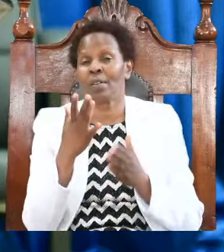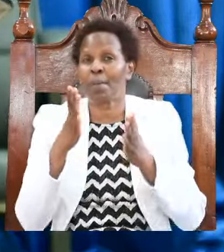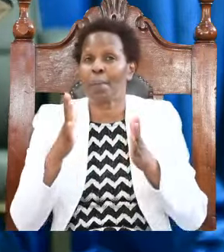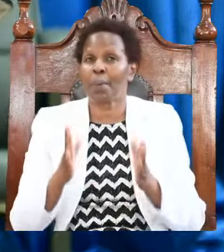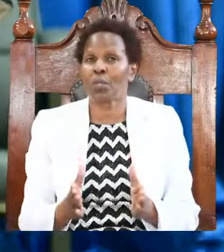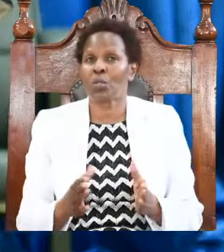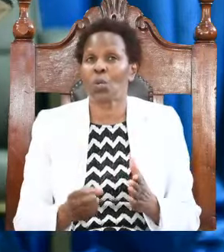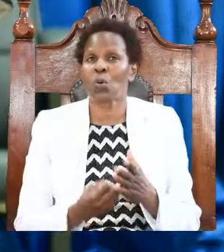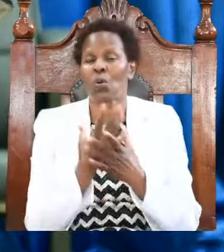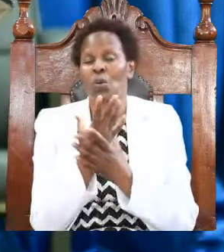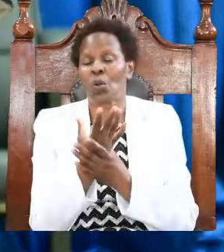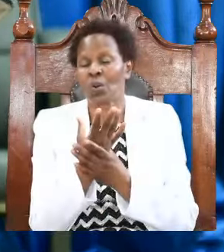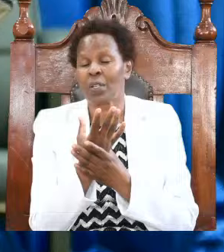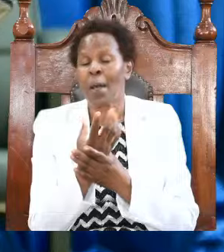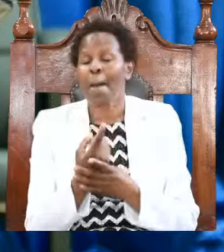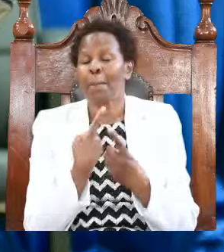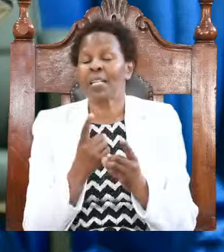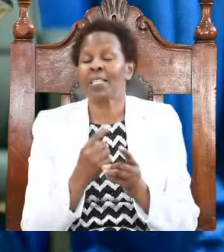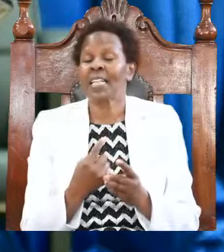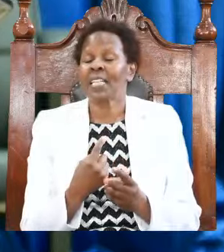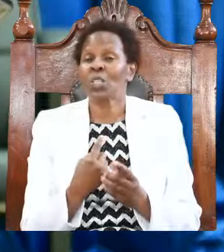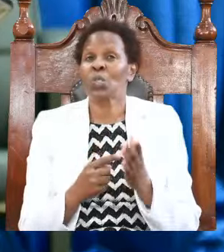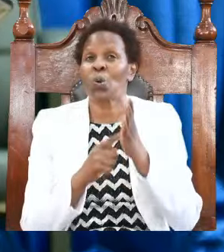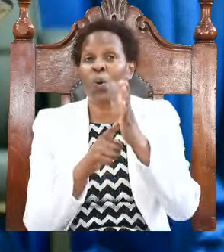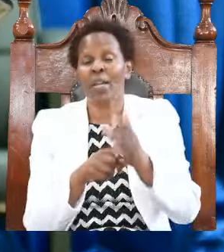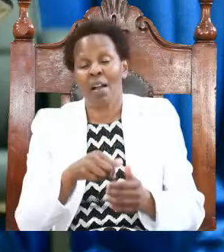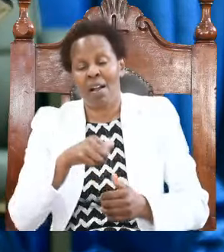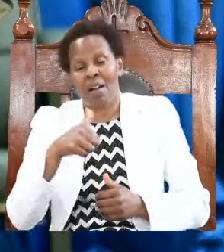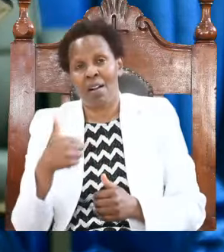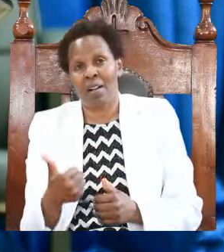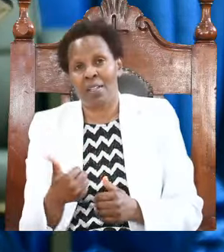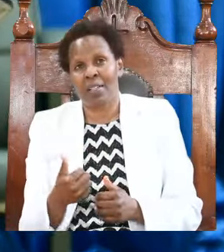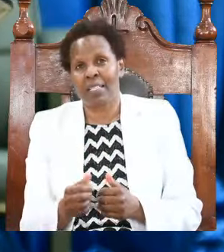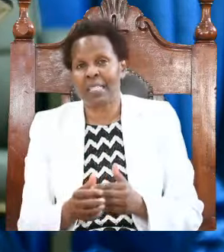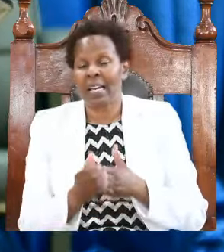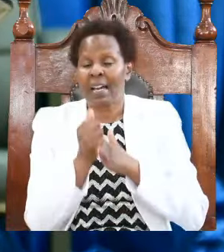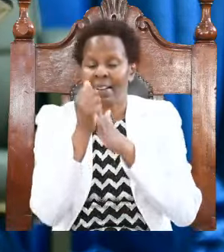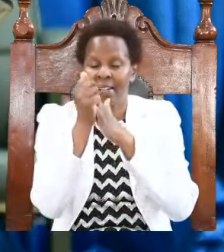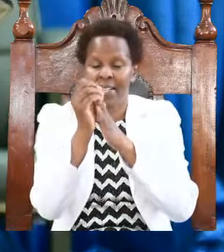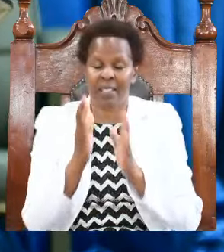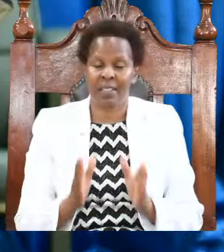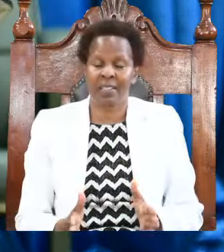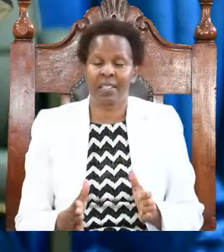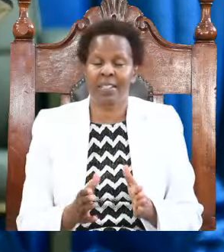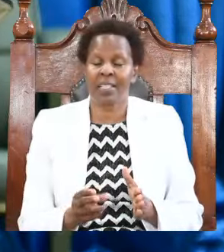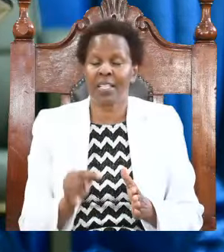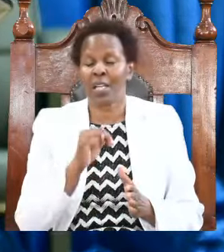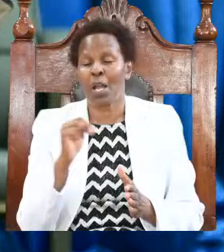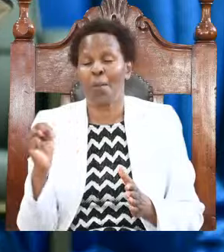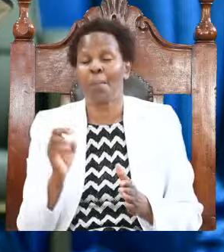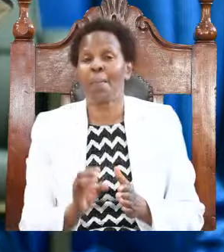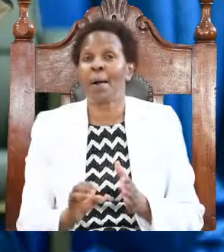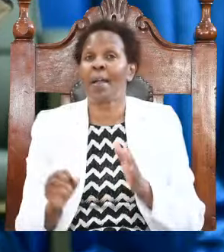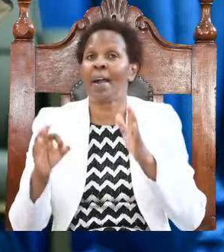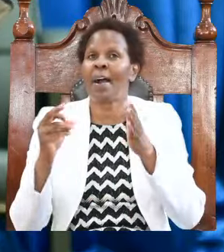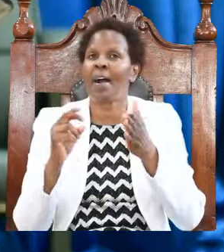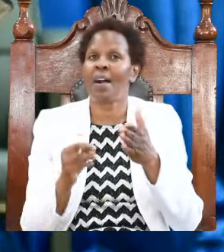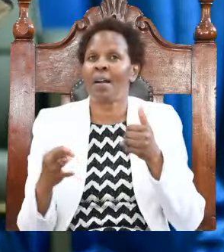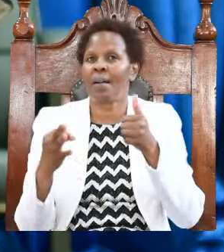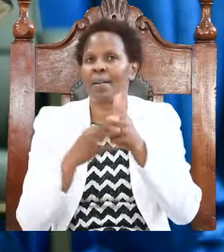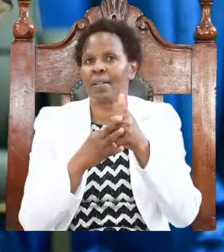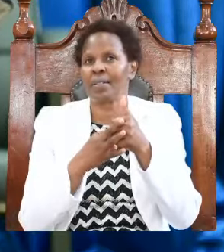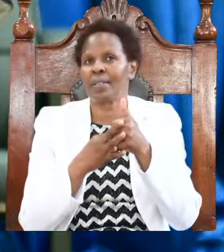about instructing others. No wonder the leaders in Nehemiah chapter 8, Nehemiah, Ezra, and